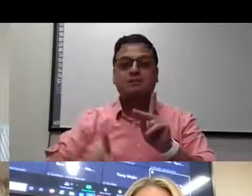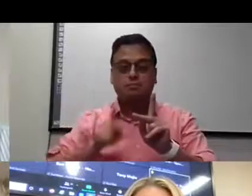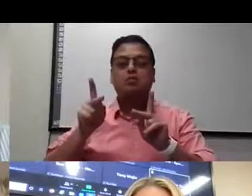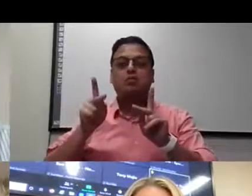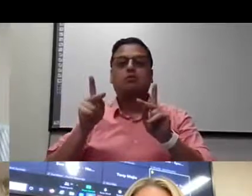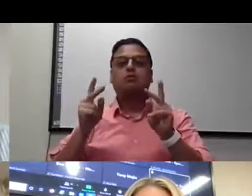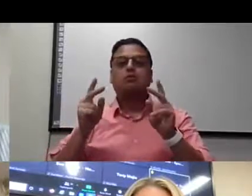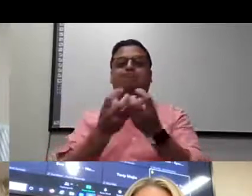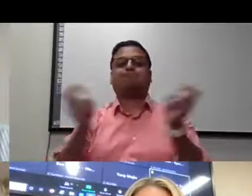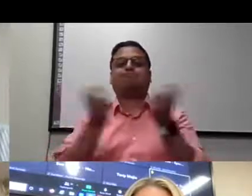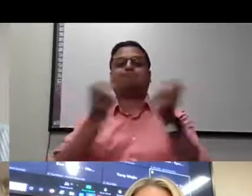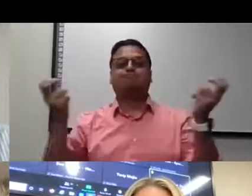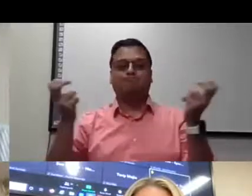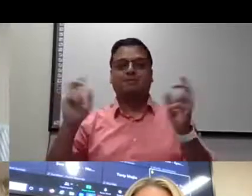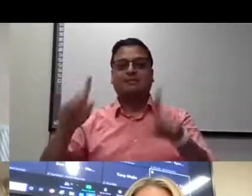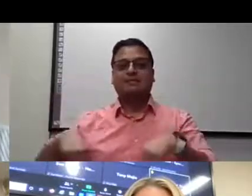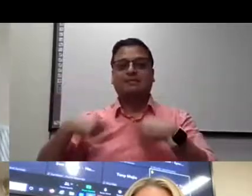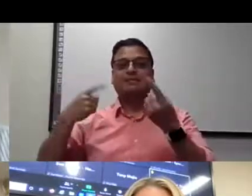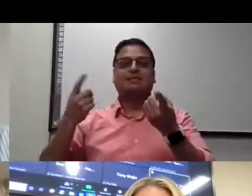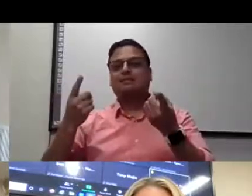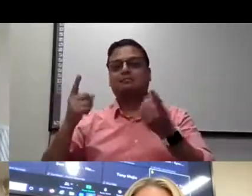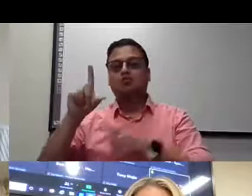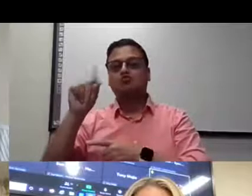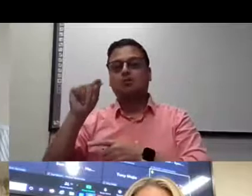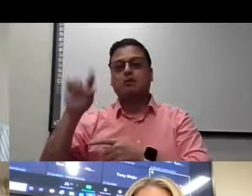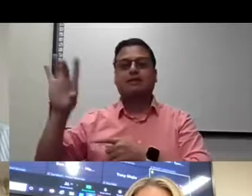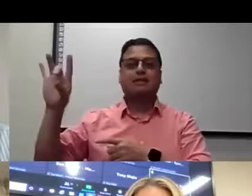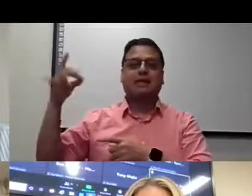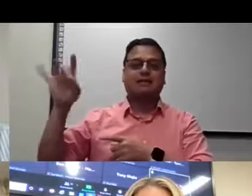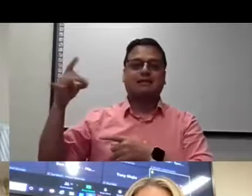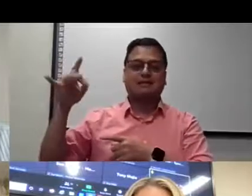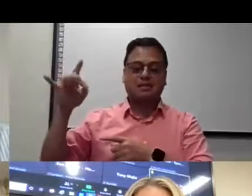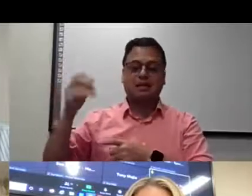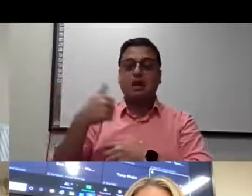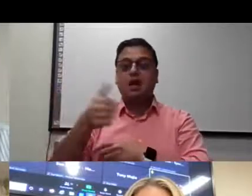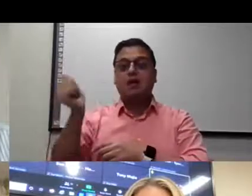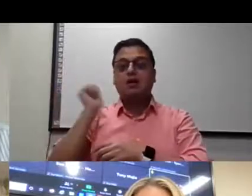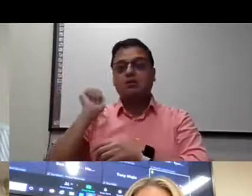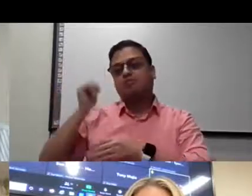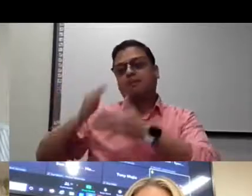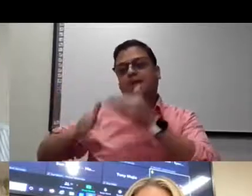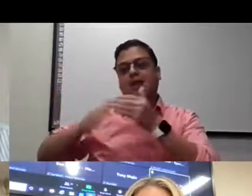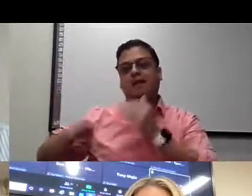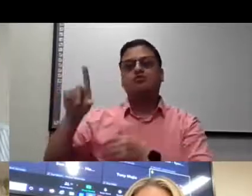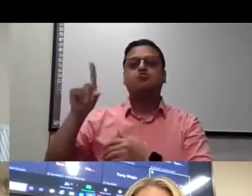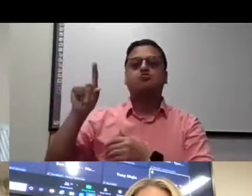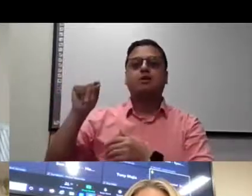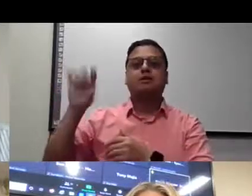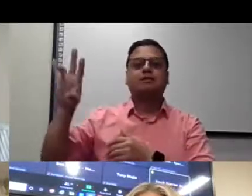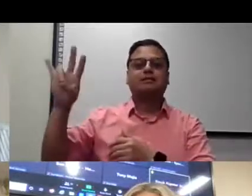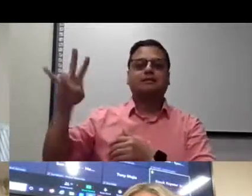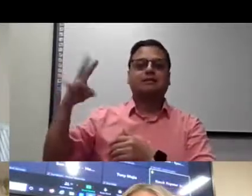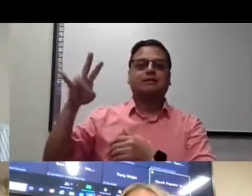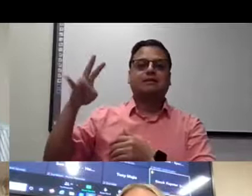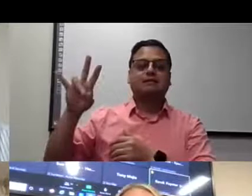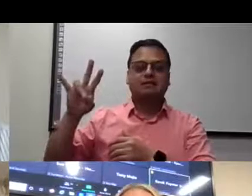board since the beginning of 2018, and a couple of you since the end of 2017. all